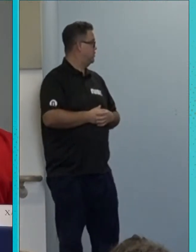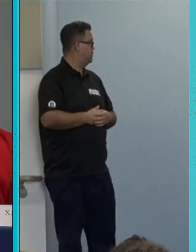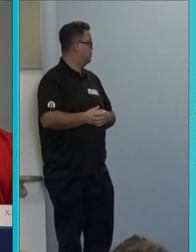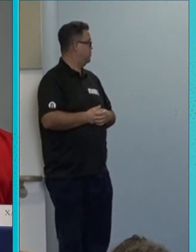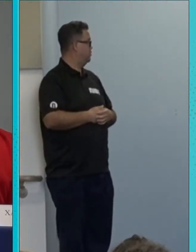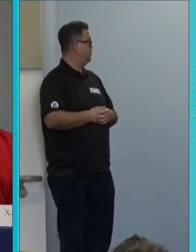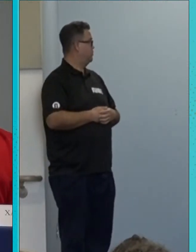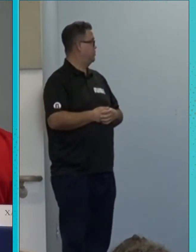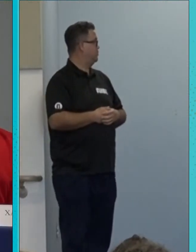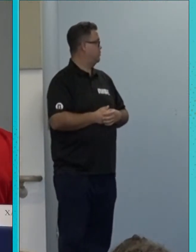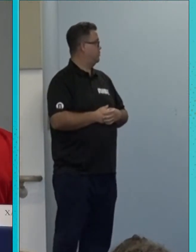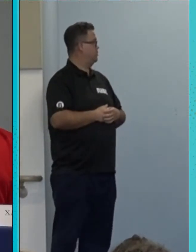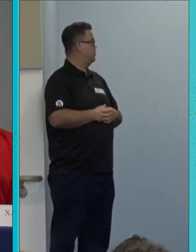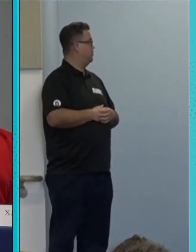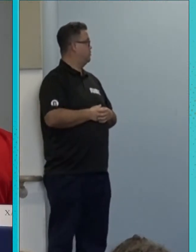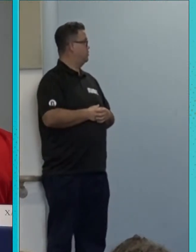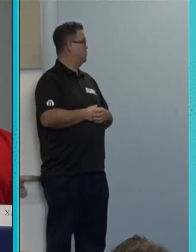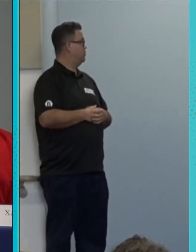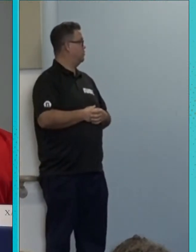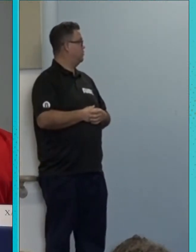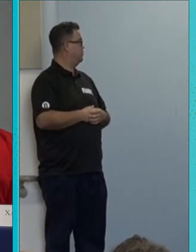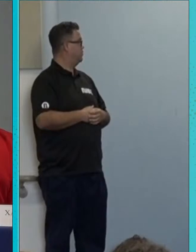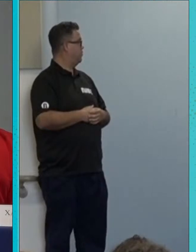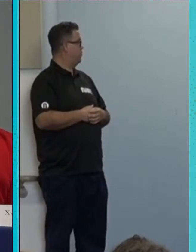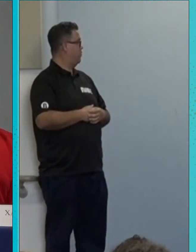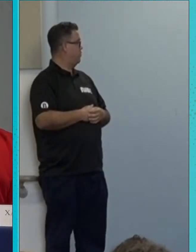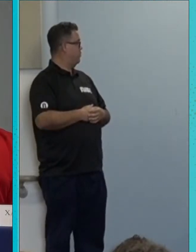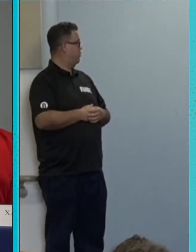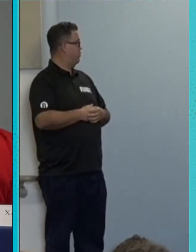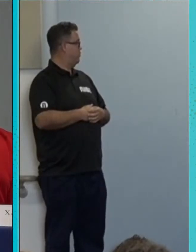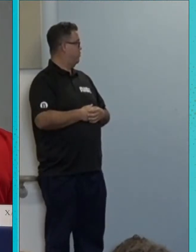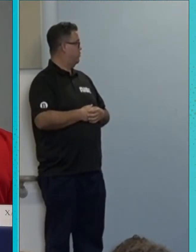Yeah, it was a wonderful experience. I mean, tiring.